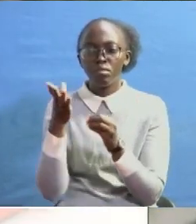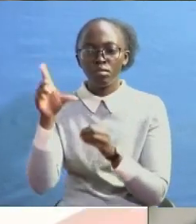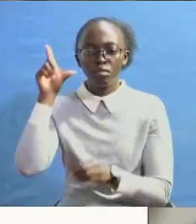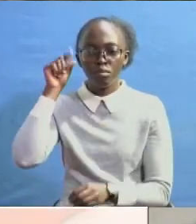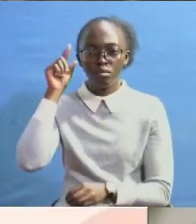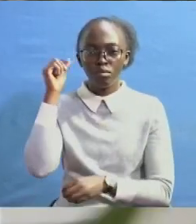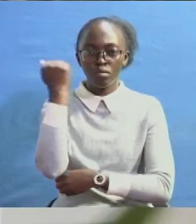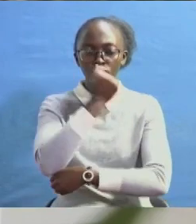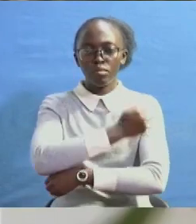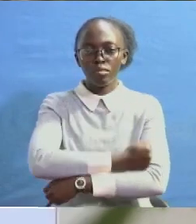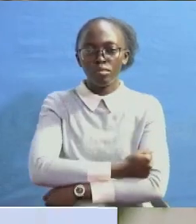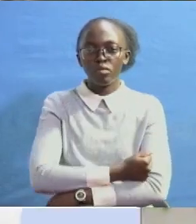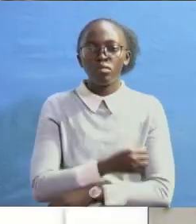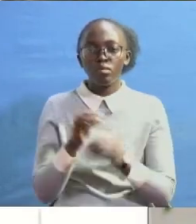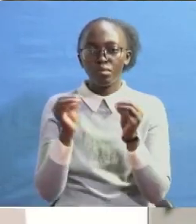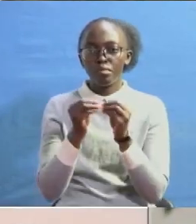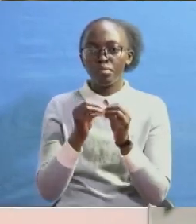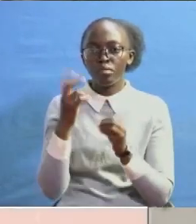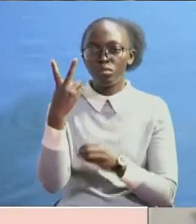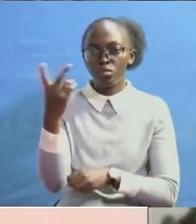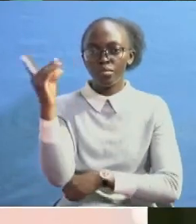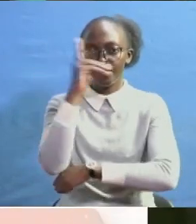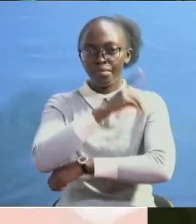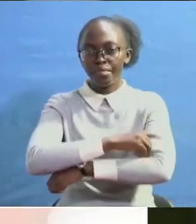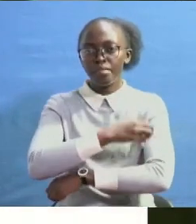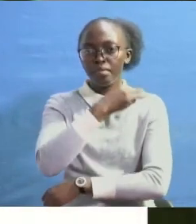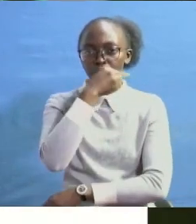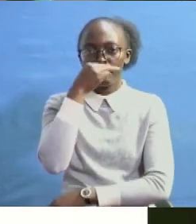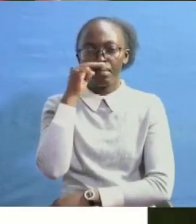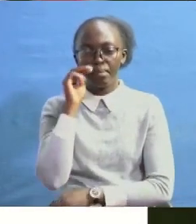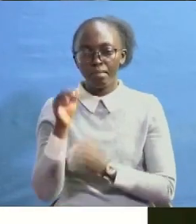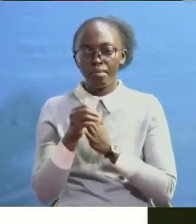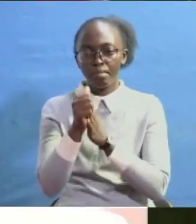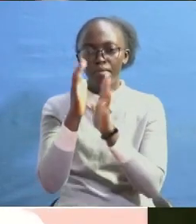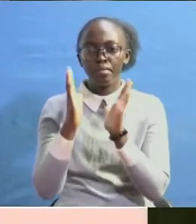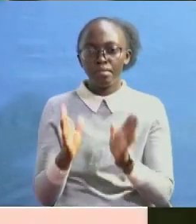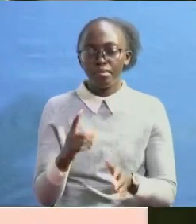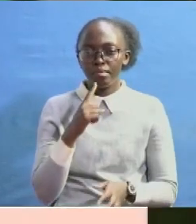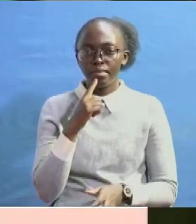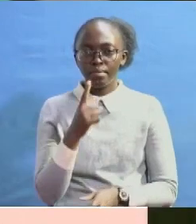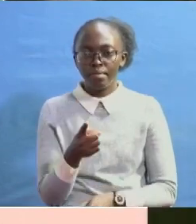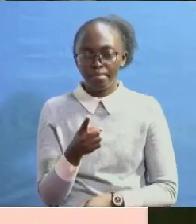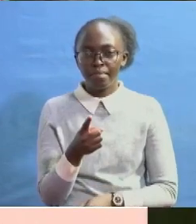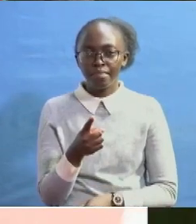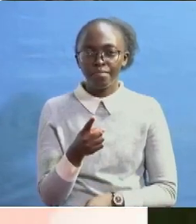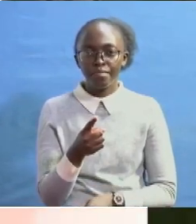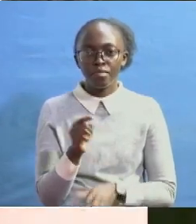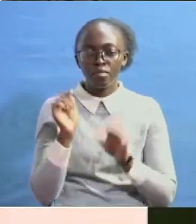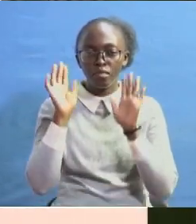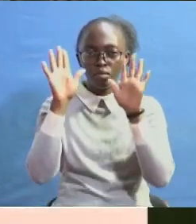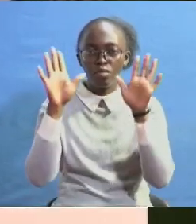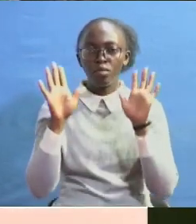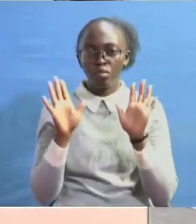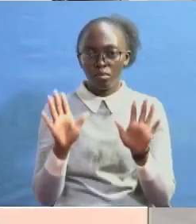kwa mkutano wa siku mbili. Waziri Mkuu Musalia Mudavadi aliwahutubia wafanyikazi na kusisitiza umuhimu wa shirika